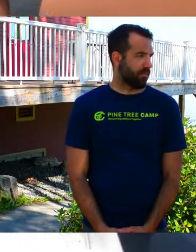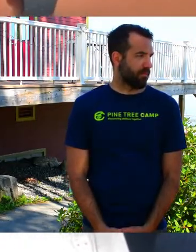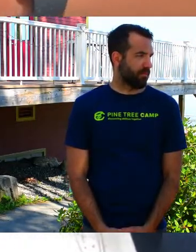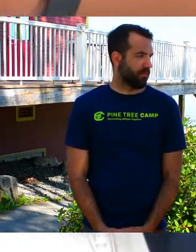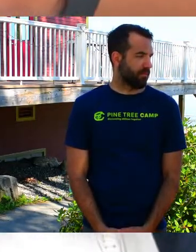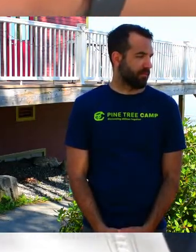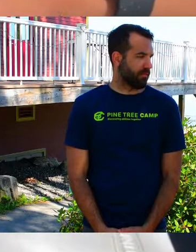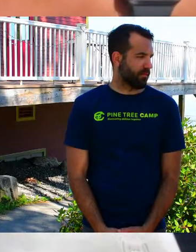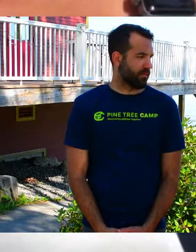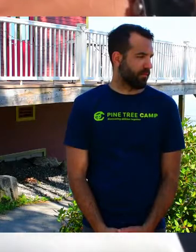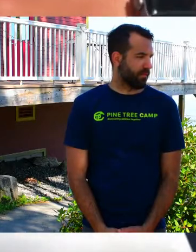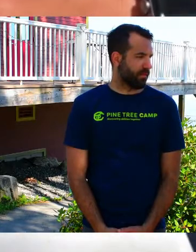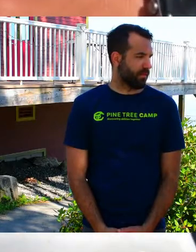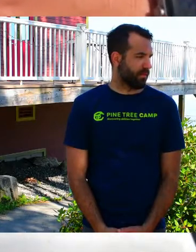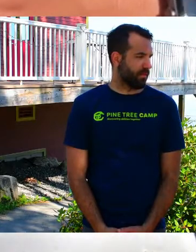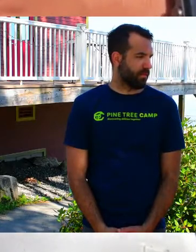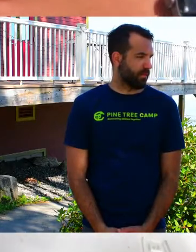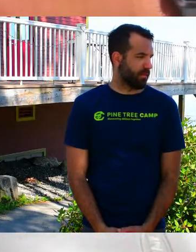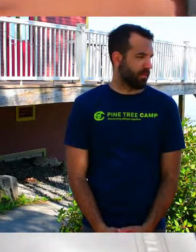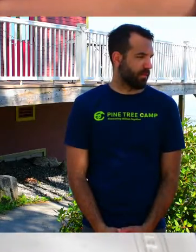in.